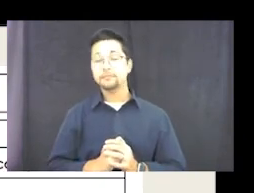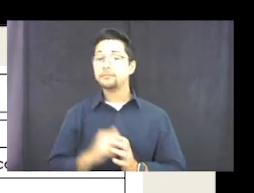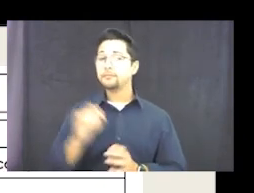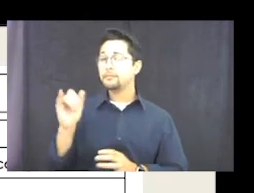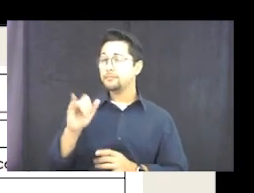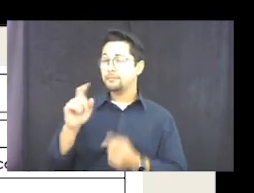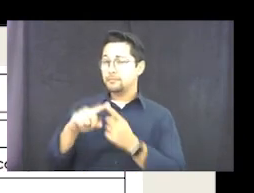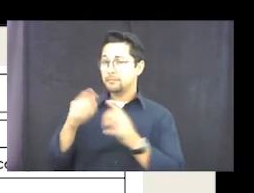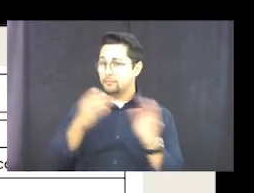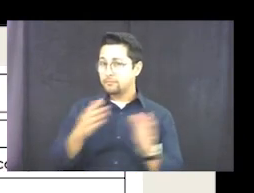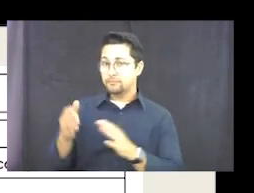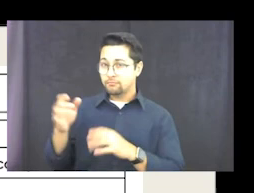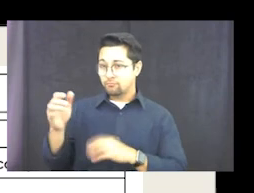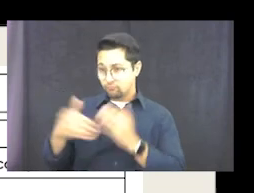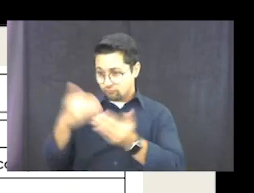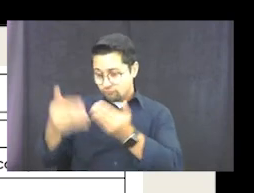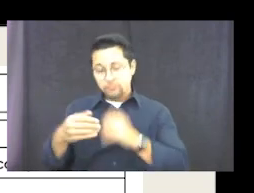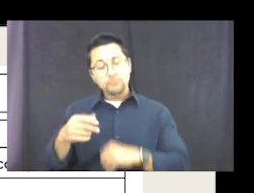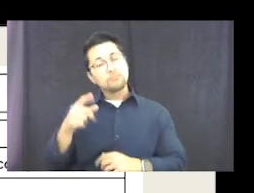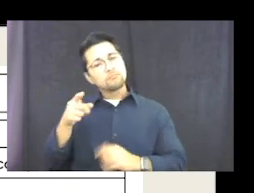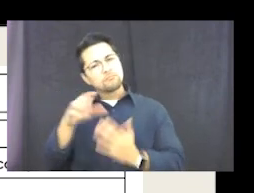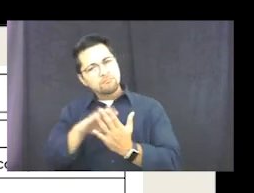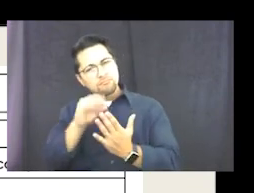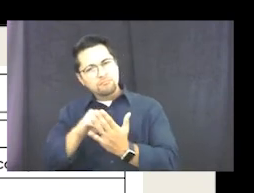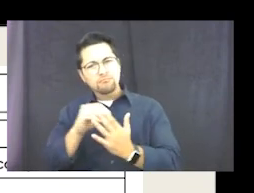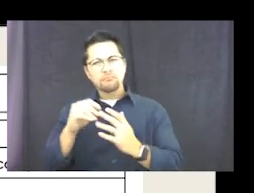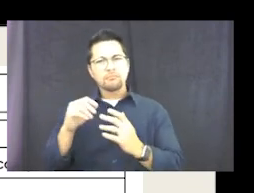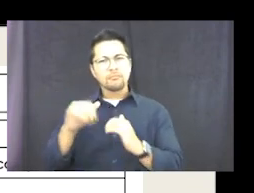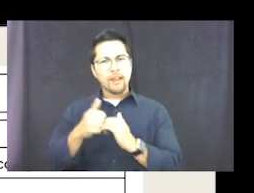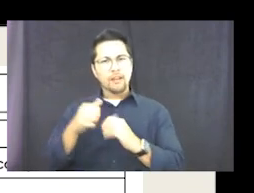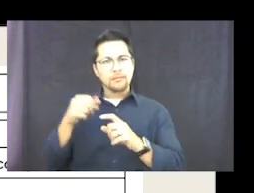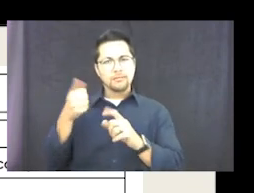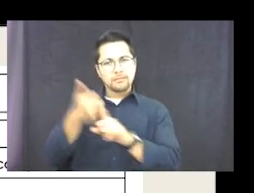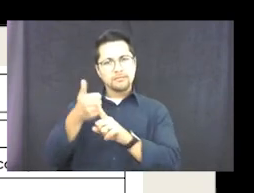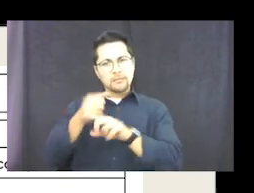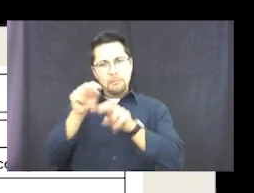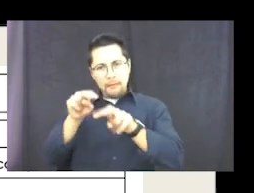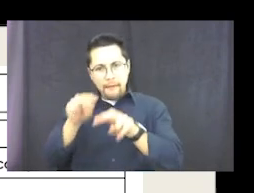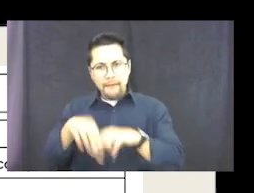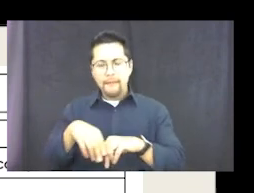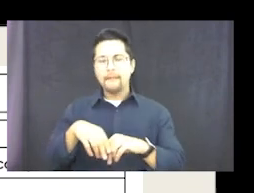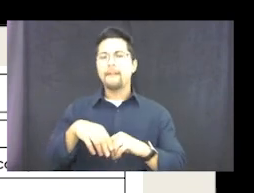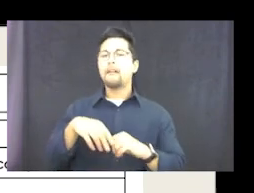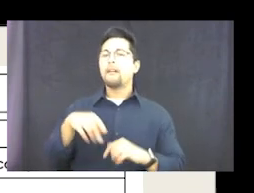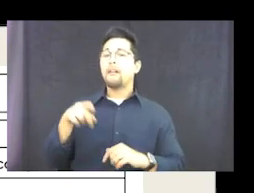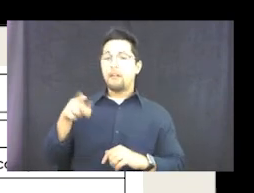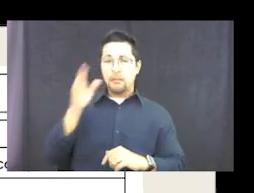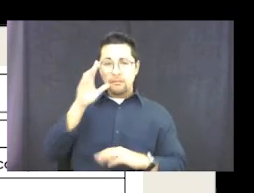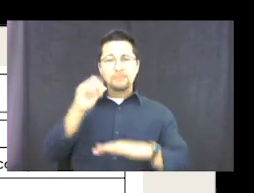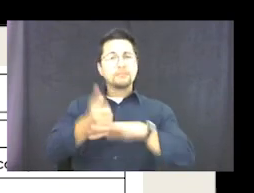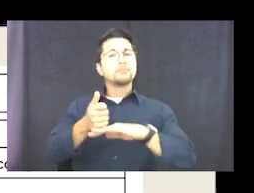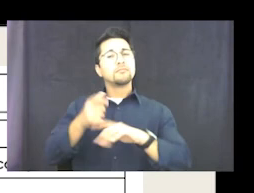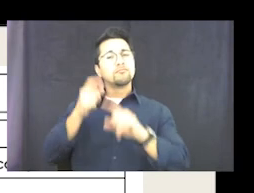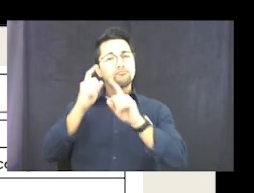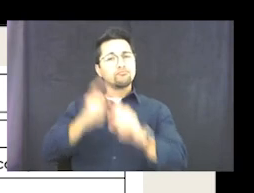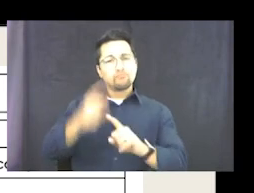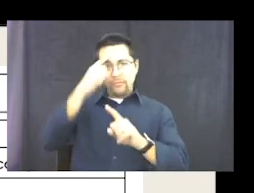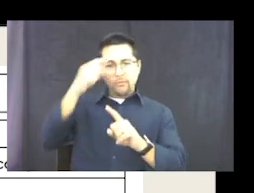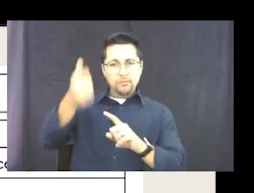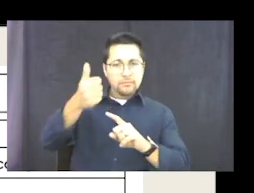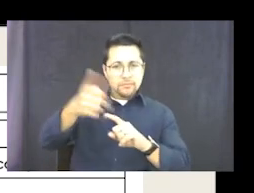Similar to the planning process, when you are learning how to self-monitor and use goal-directed behavior, you are going to be setting goals for yourself.